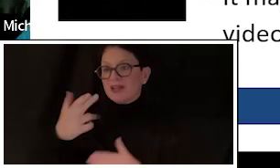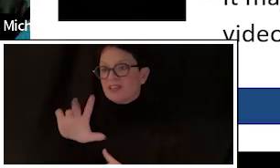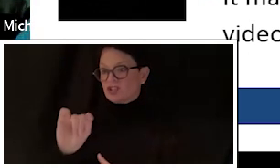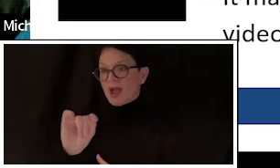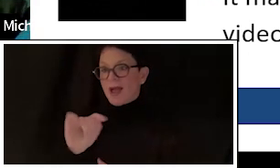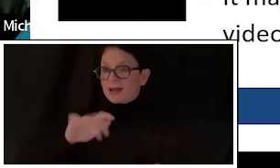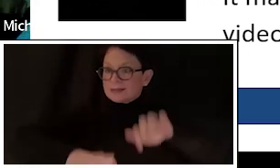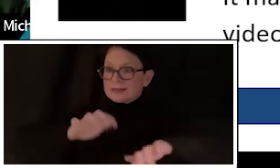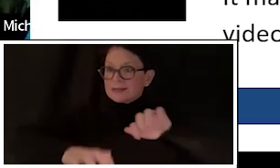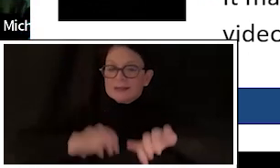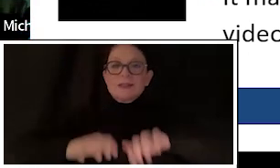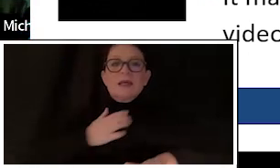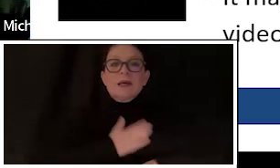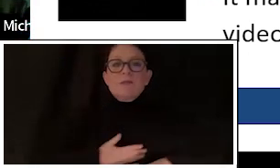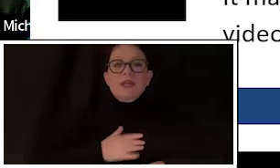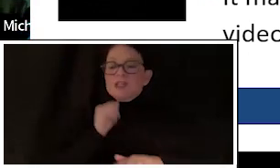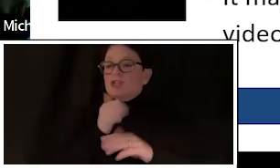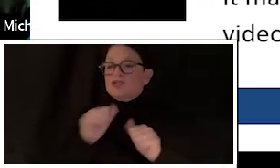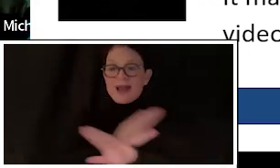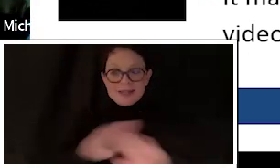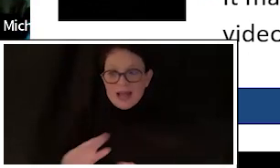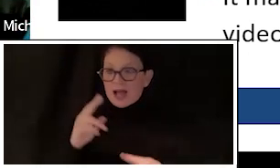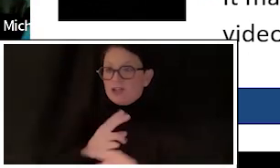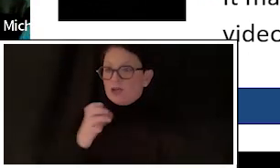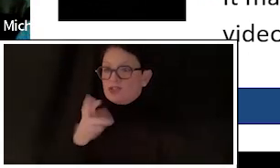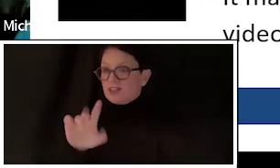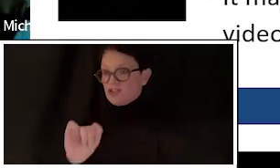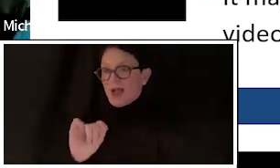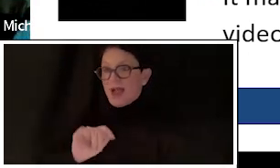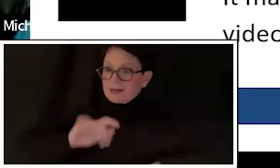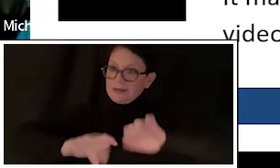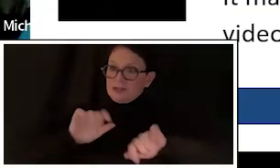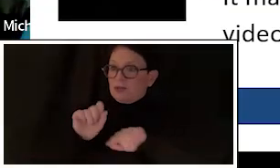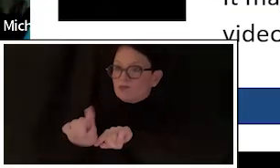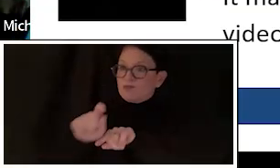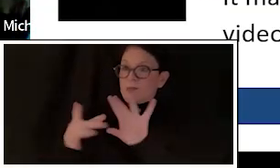chat, so please try not to use the chat. And